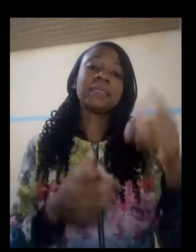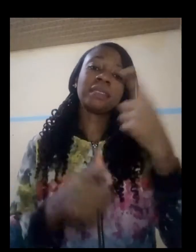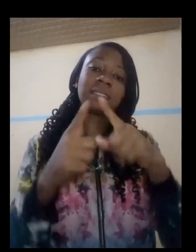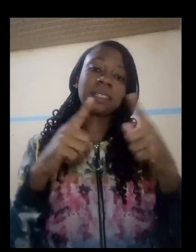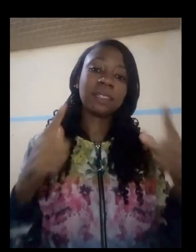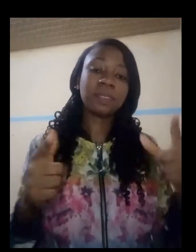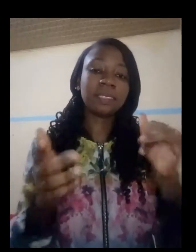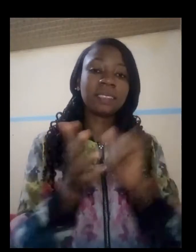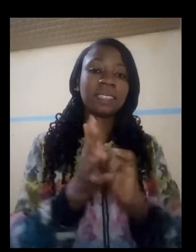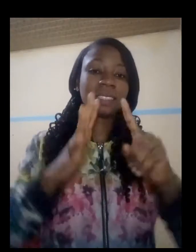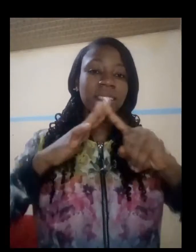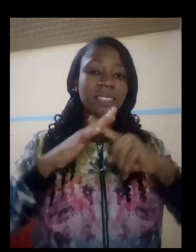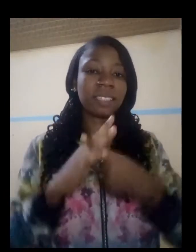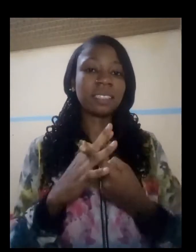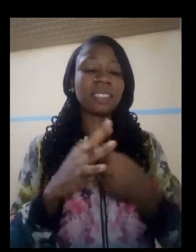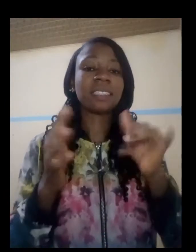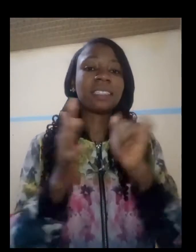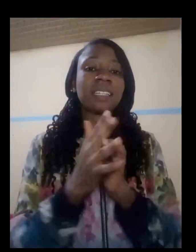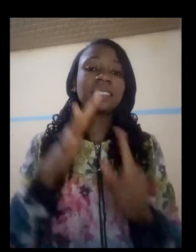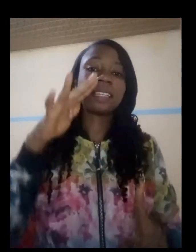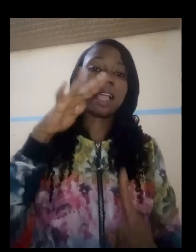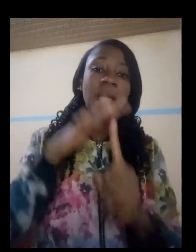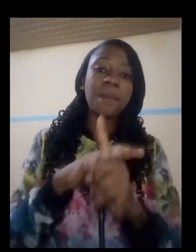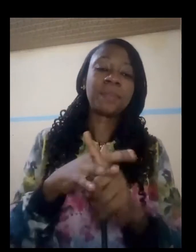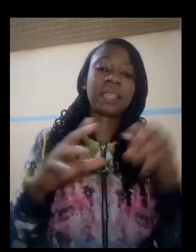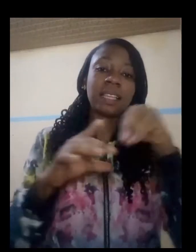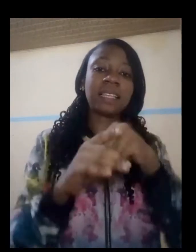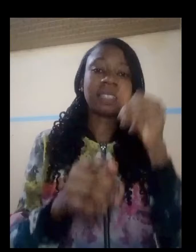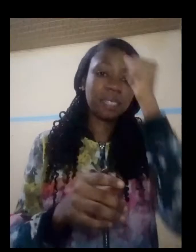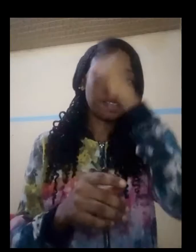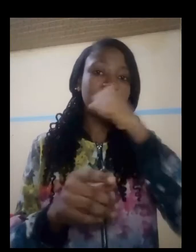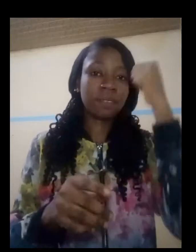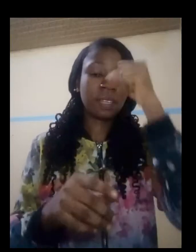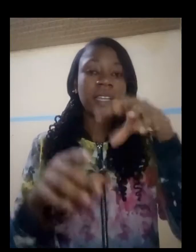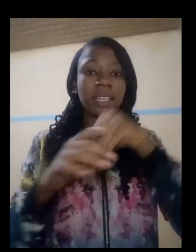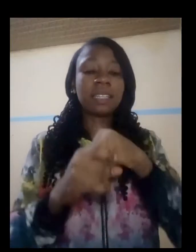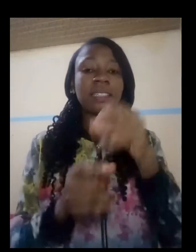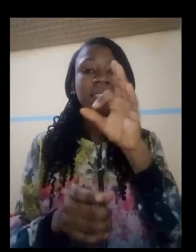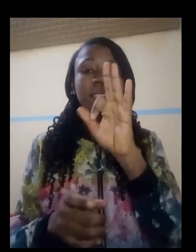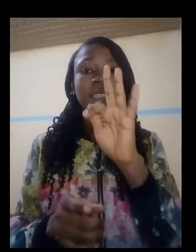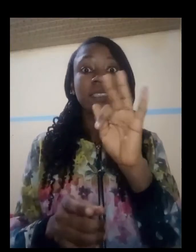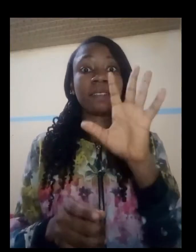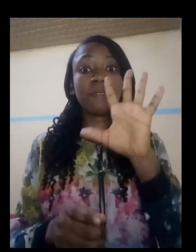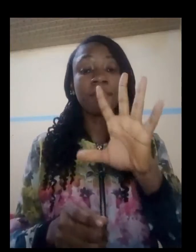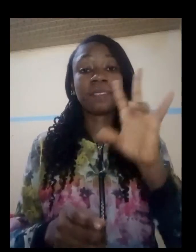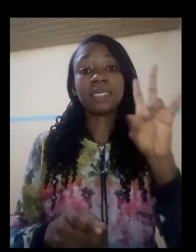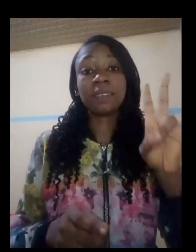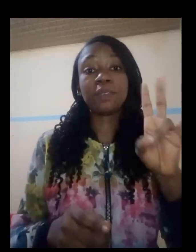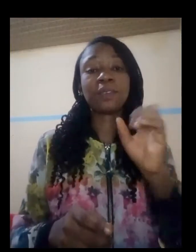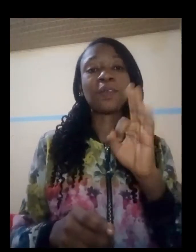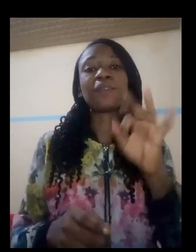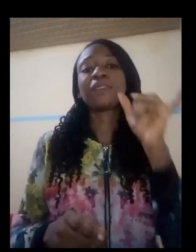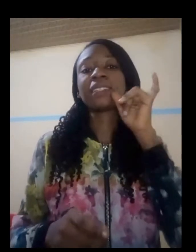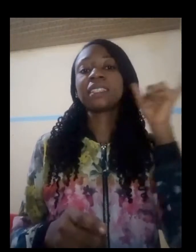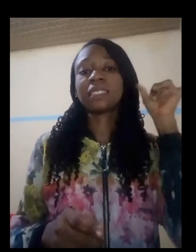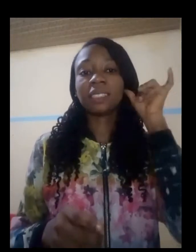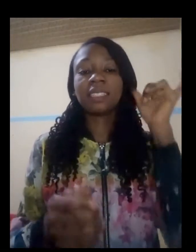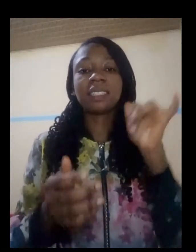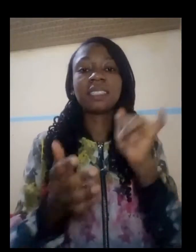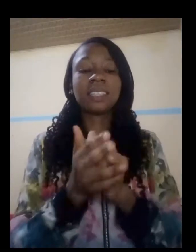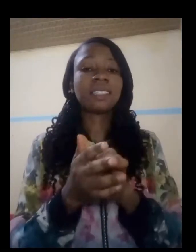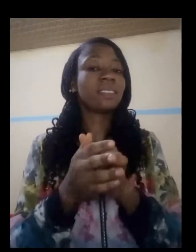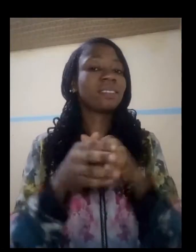arrived Africa in 1957 of yesterday. It is disheartening to know that